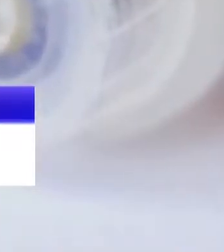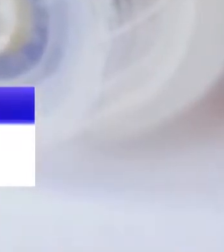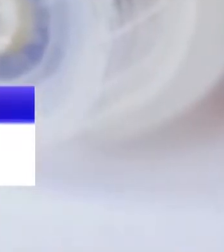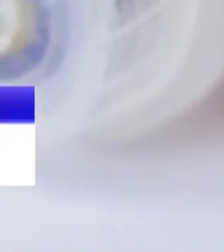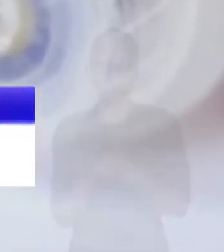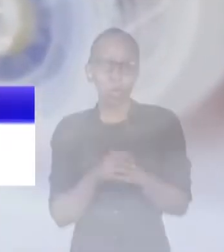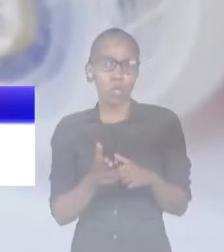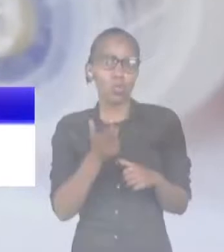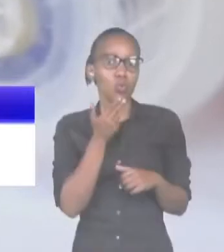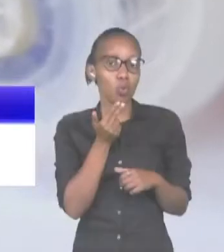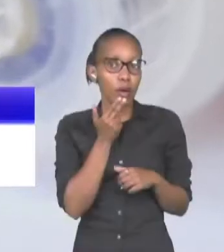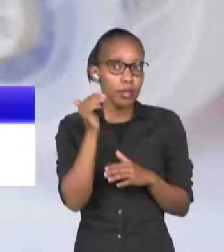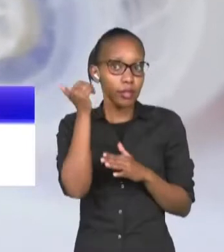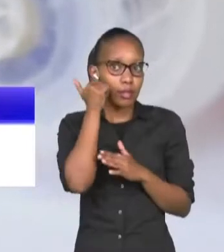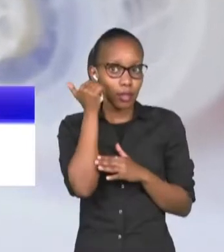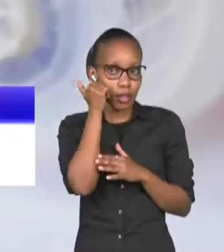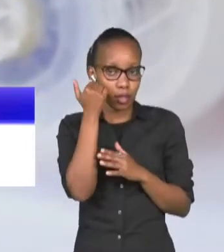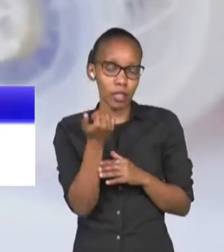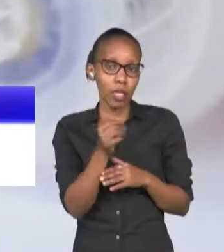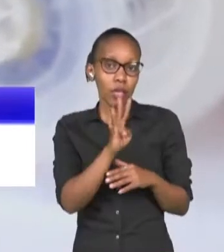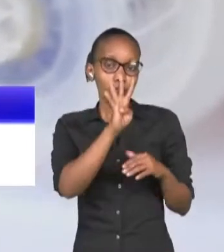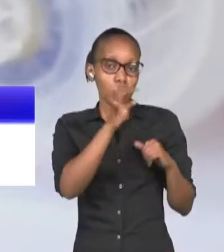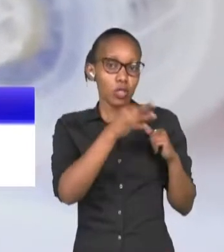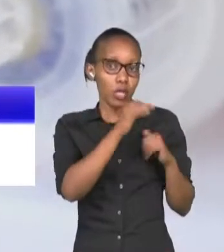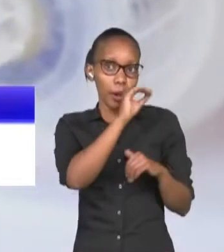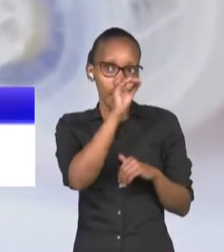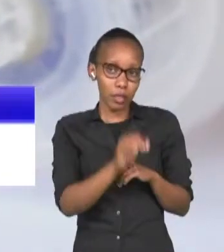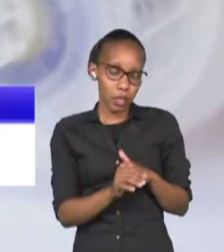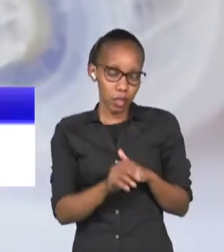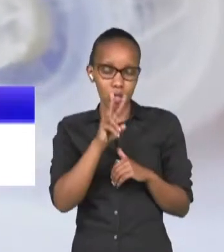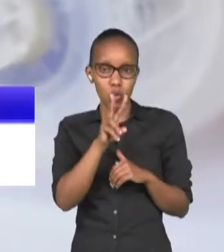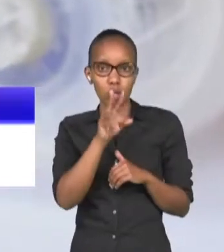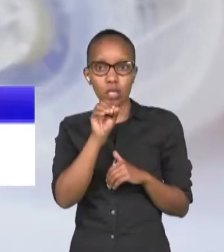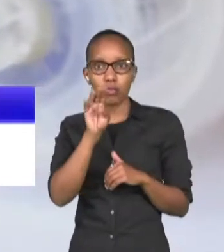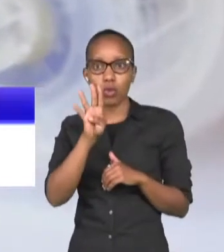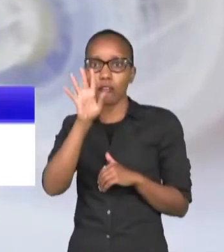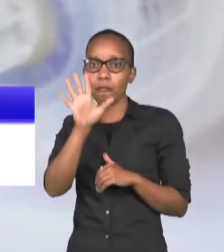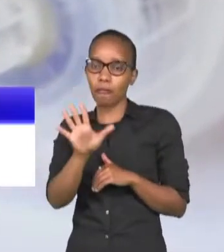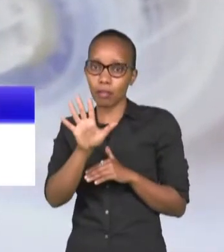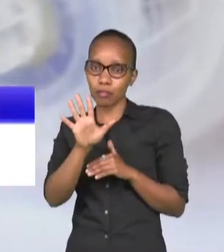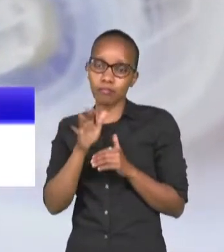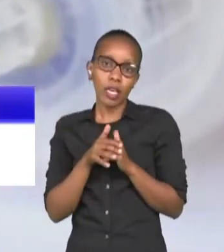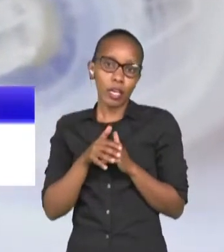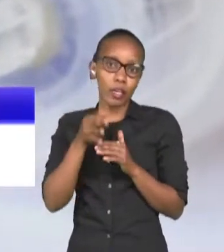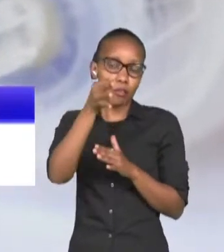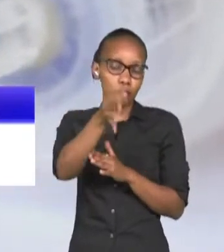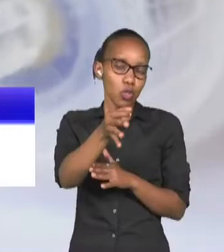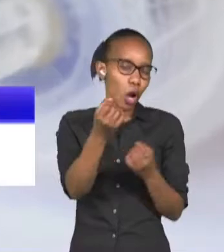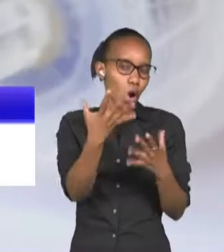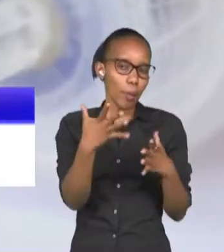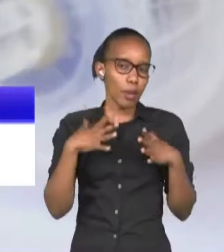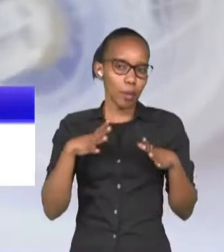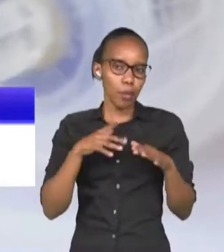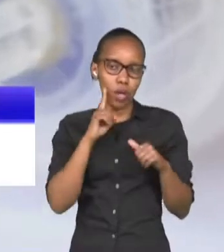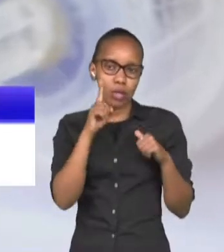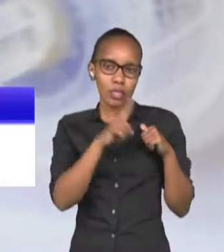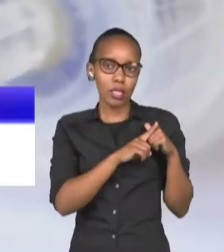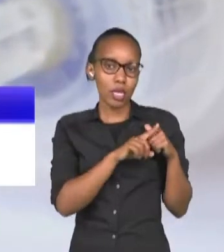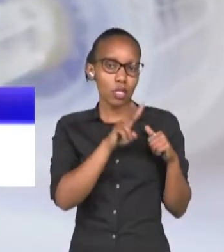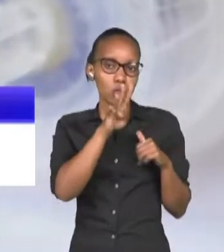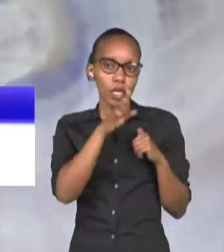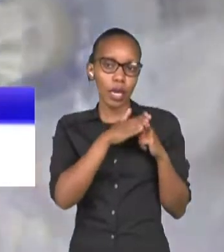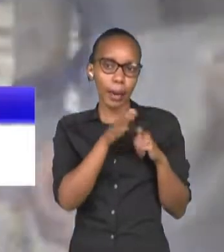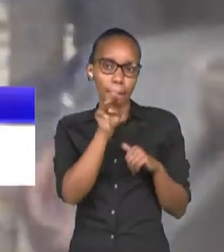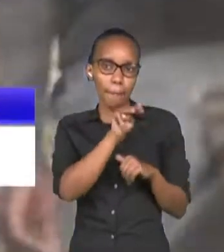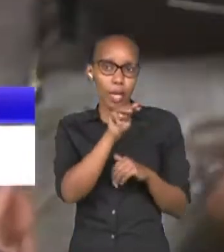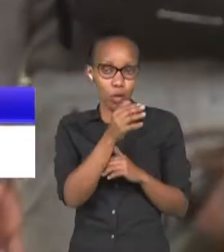Diabetes is estimated to have reached 48% in 2045 globally. That is approximately 629 million people.